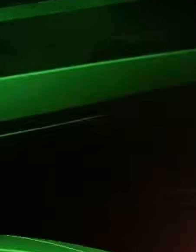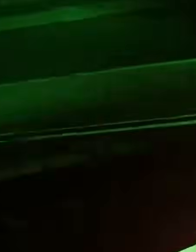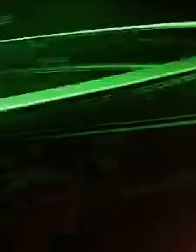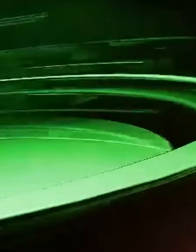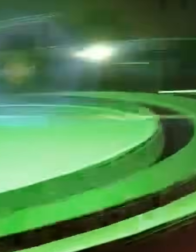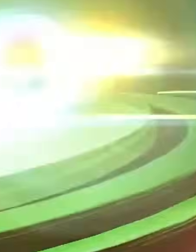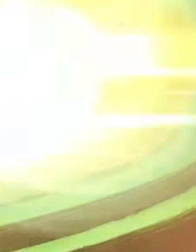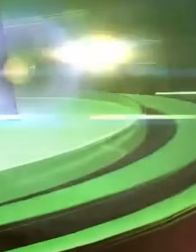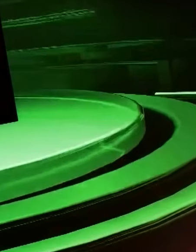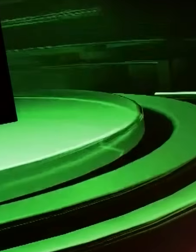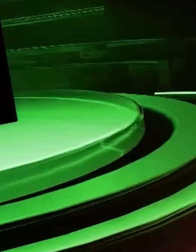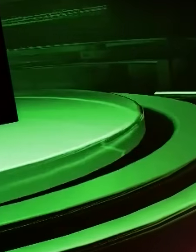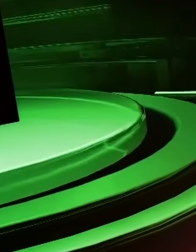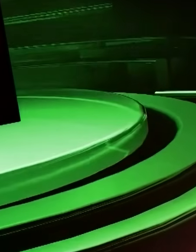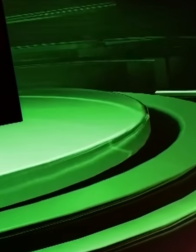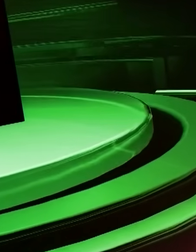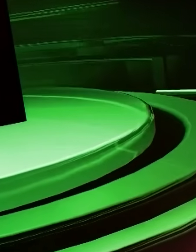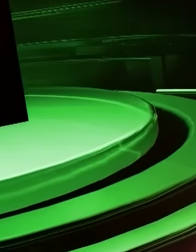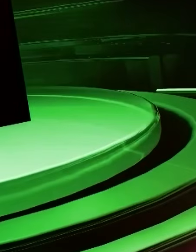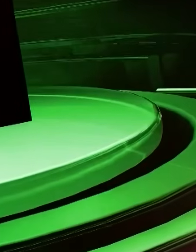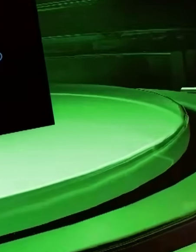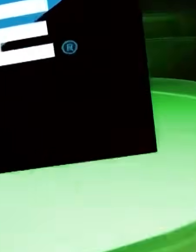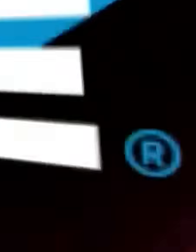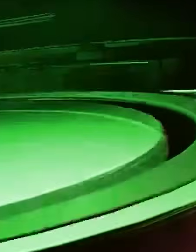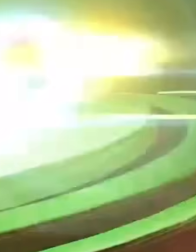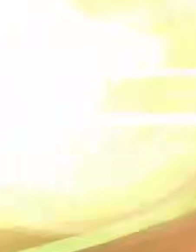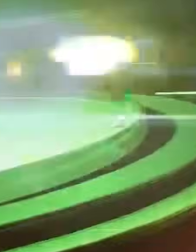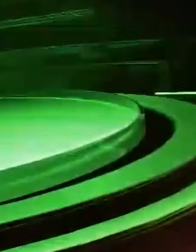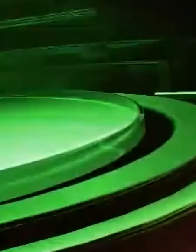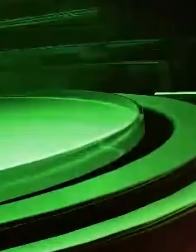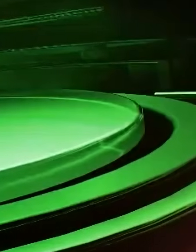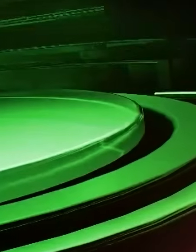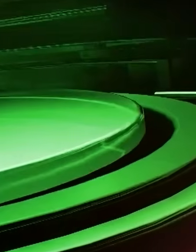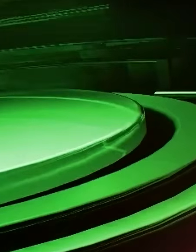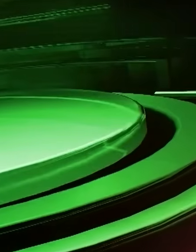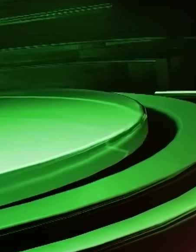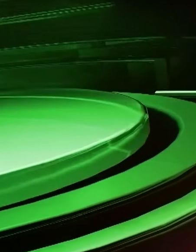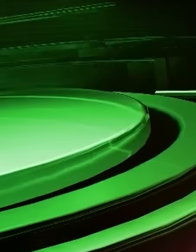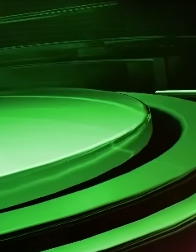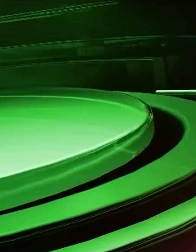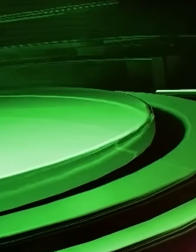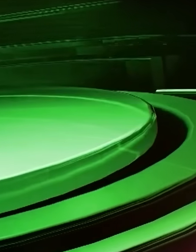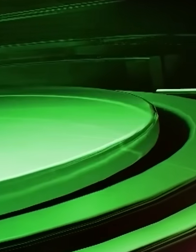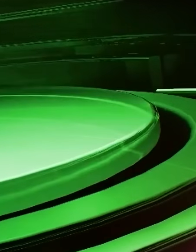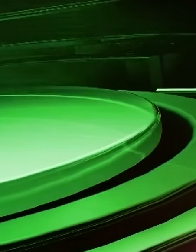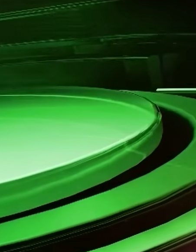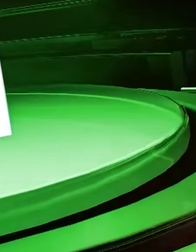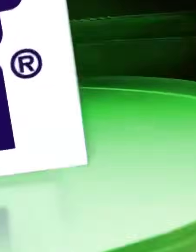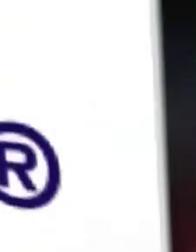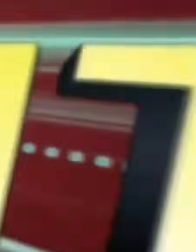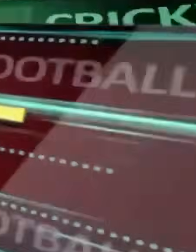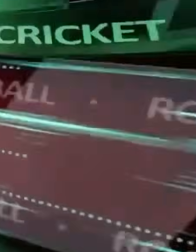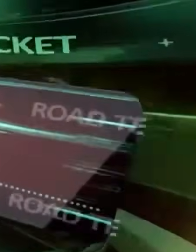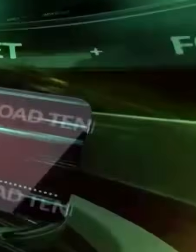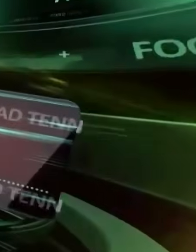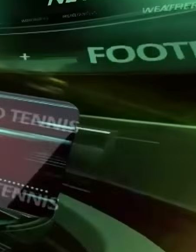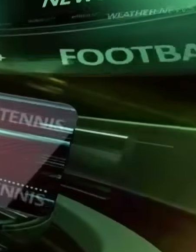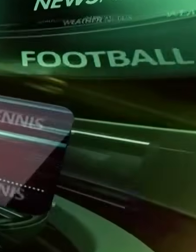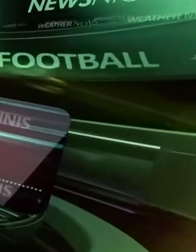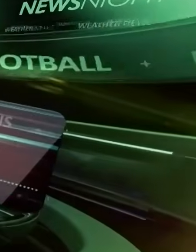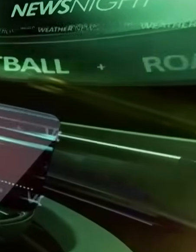brought to you by Power In. Pause is power. And by Dasani. Live first, Dasani after.